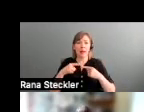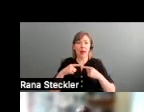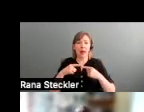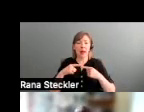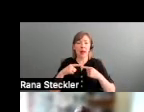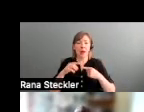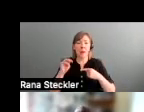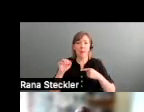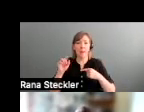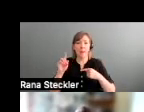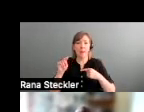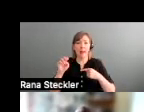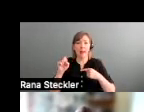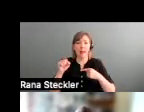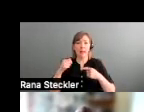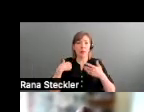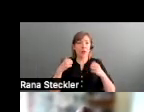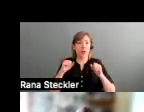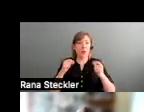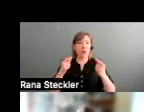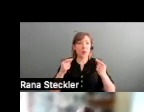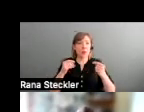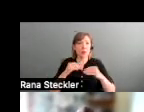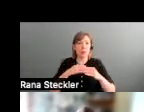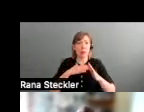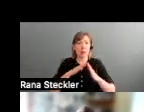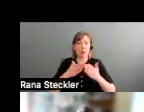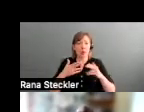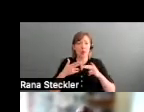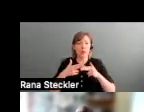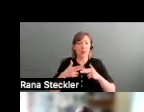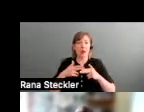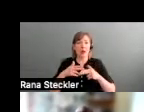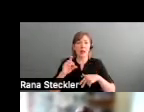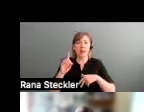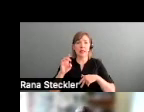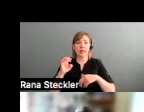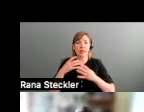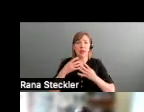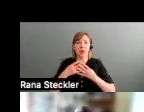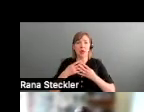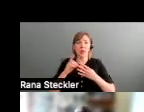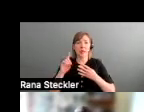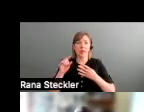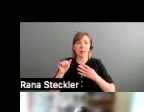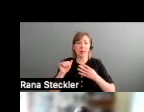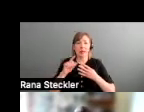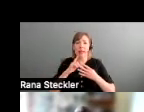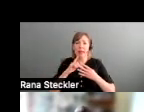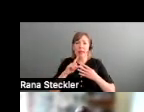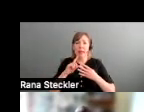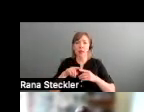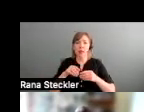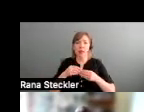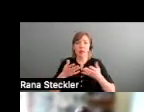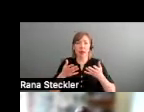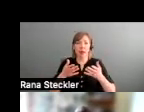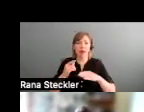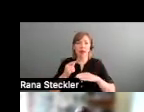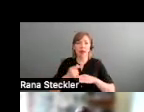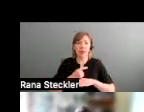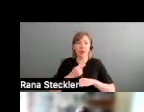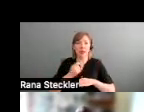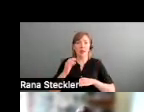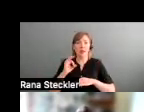about madness. What I try to do in my book, which is called Decarcerating Disability, is to provide a